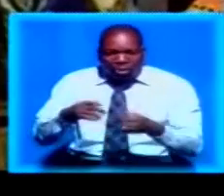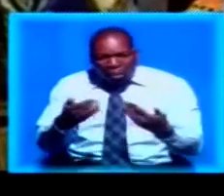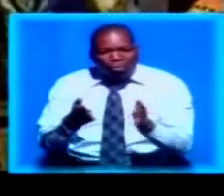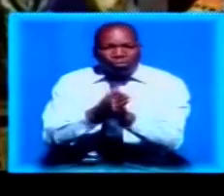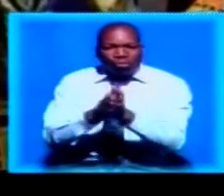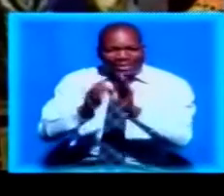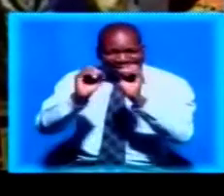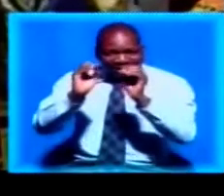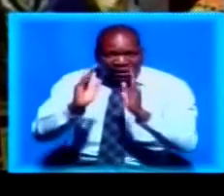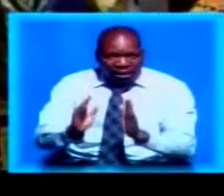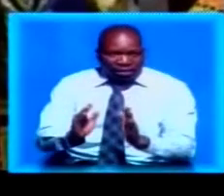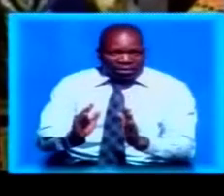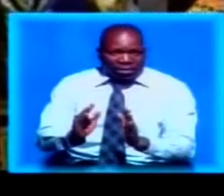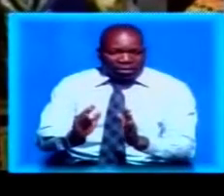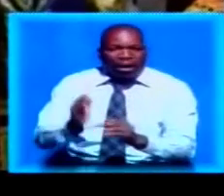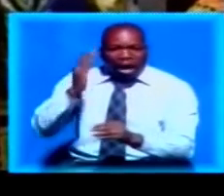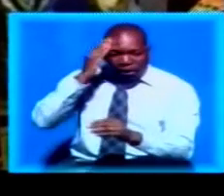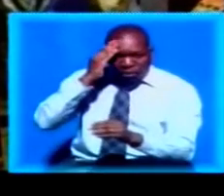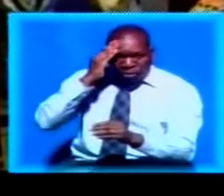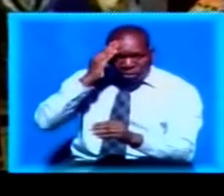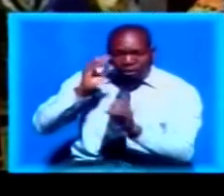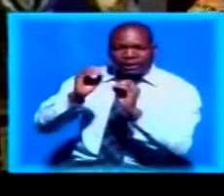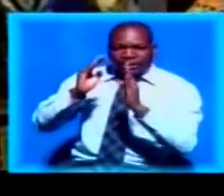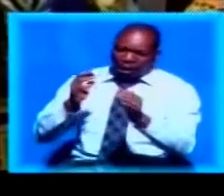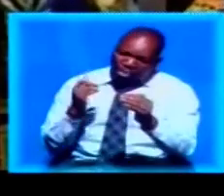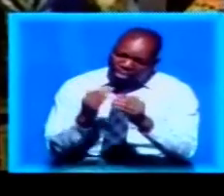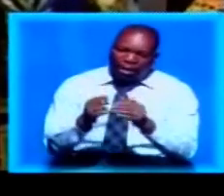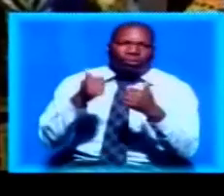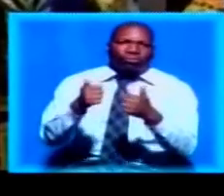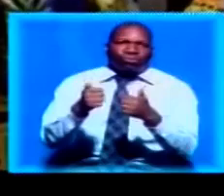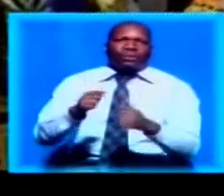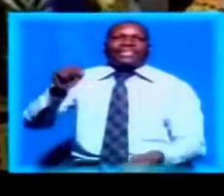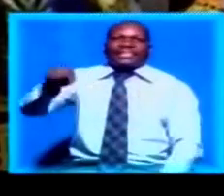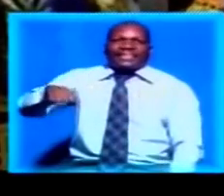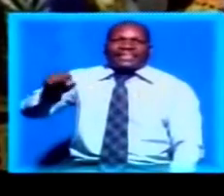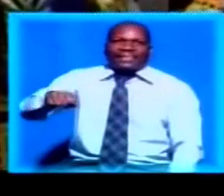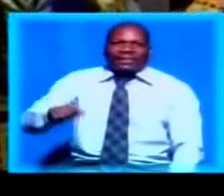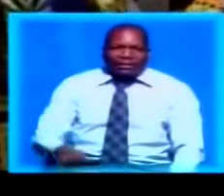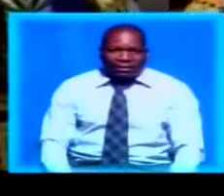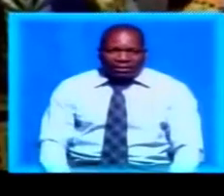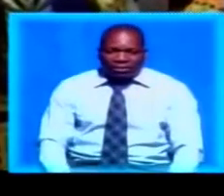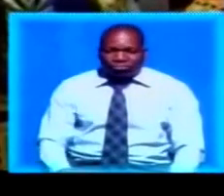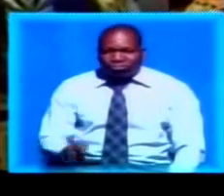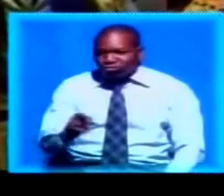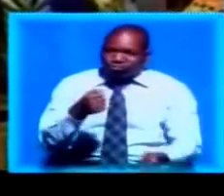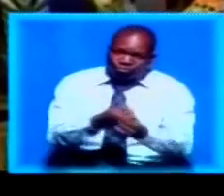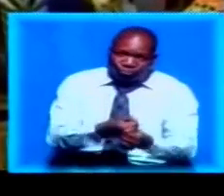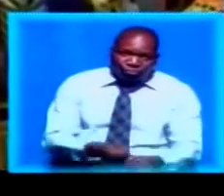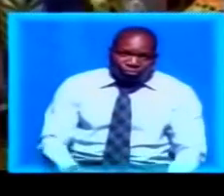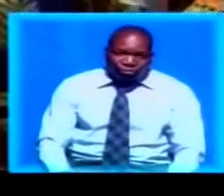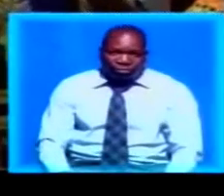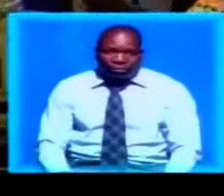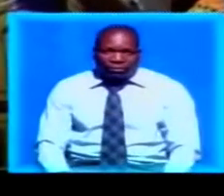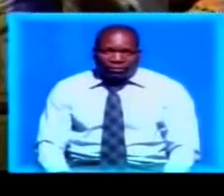also. But I know the school teachers have been good of late. Yes. You recommend them. And following